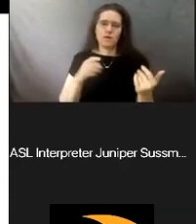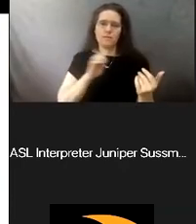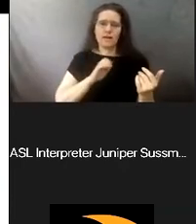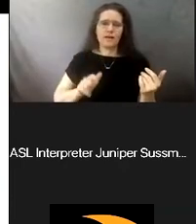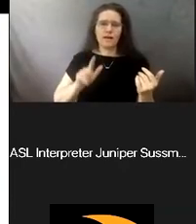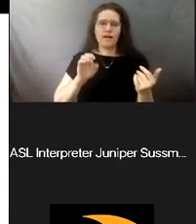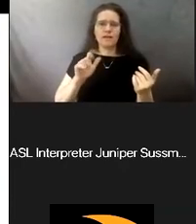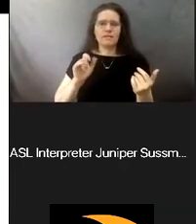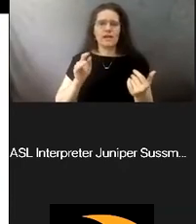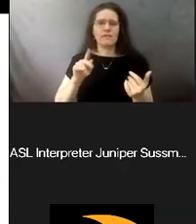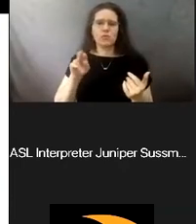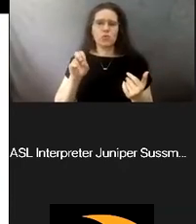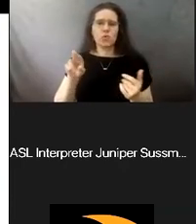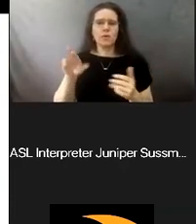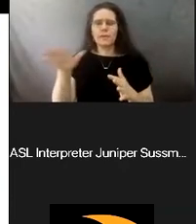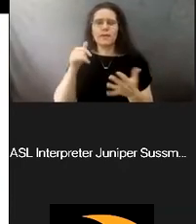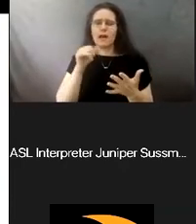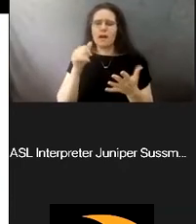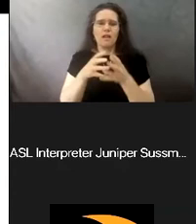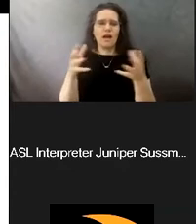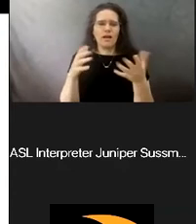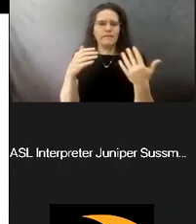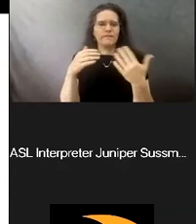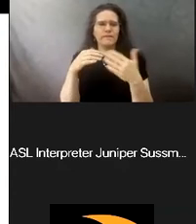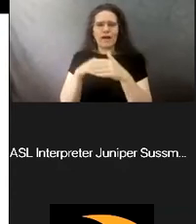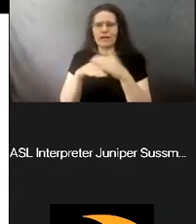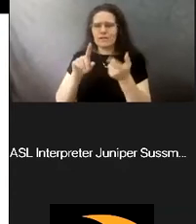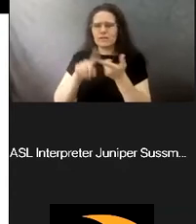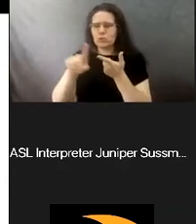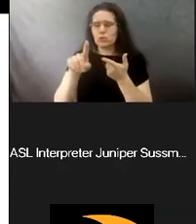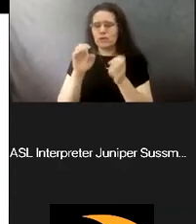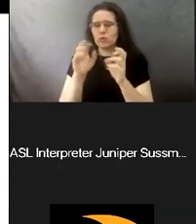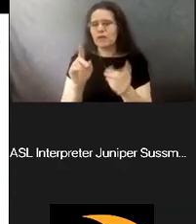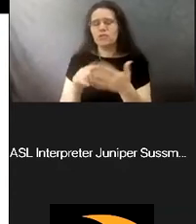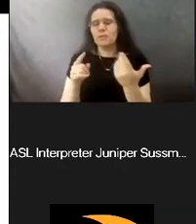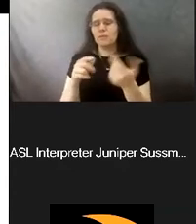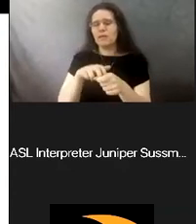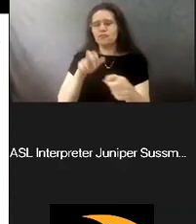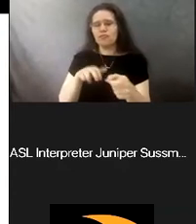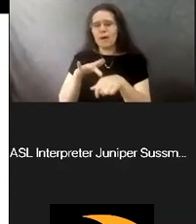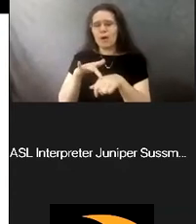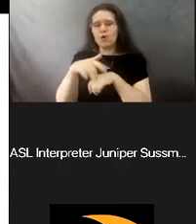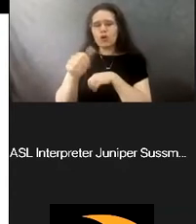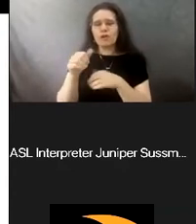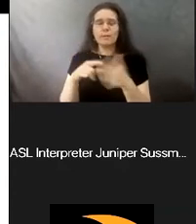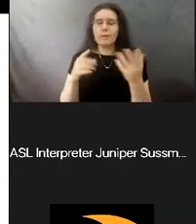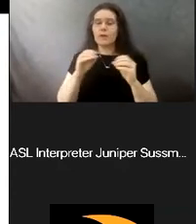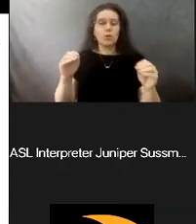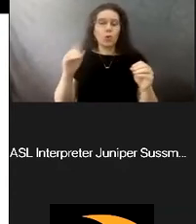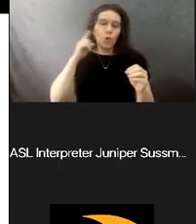much education, or may have dropped out earlier, or never really had access to hearing testing, for